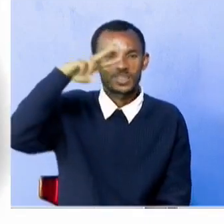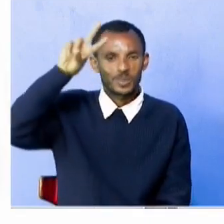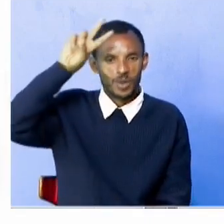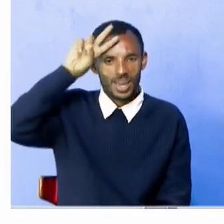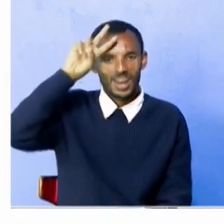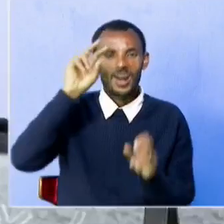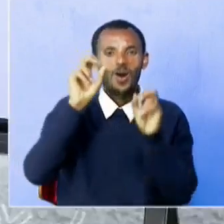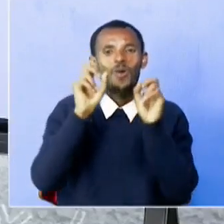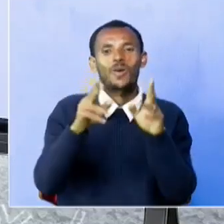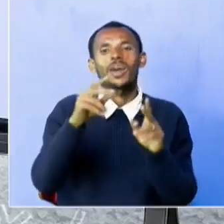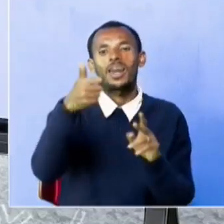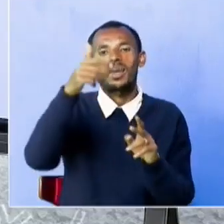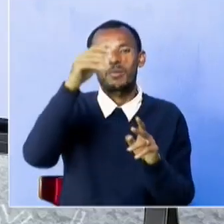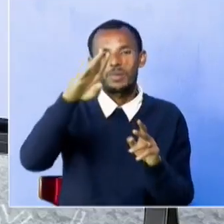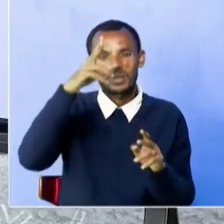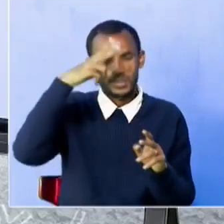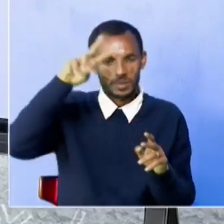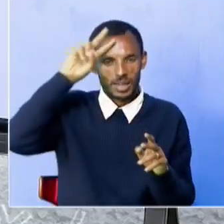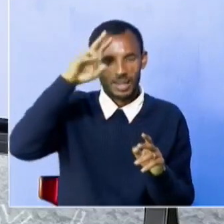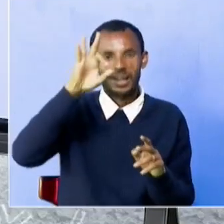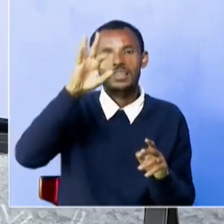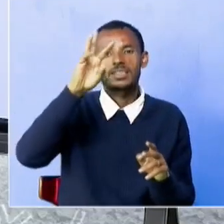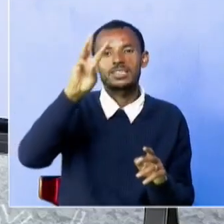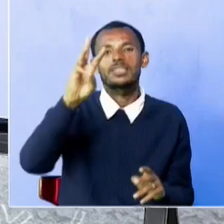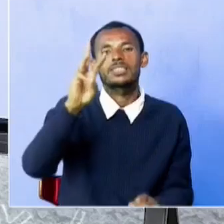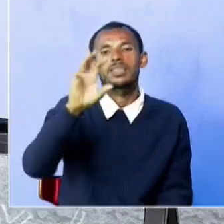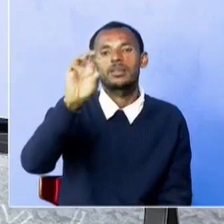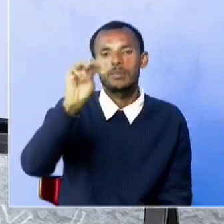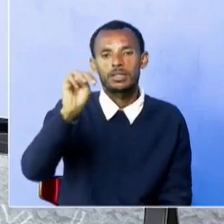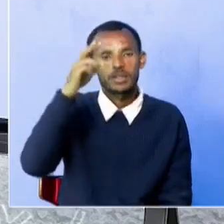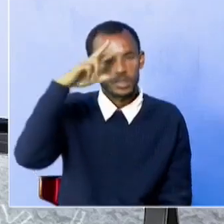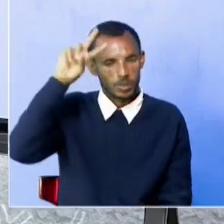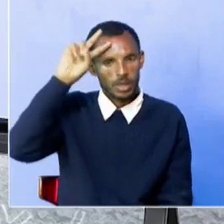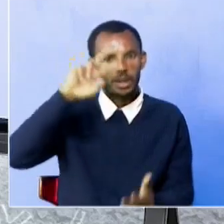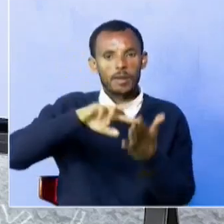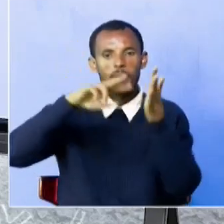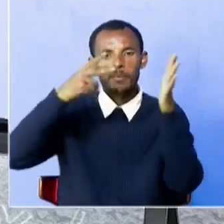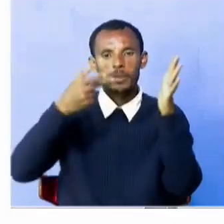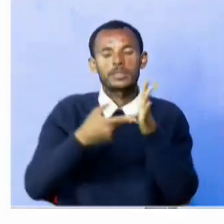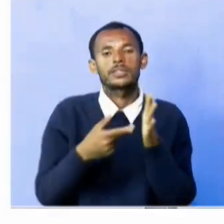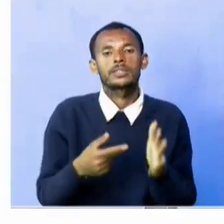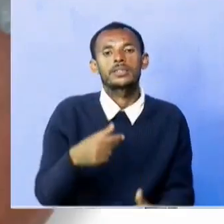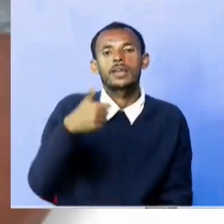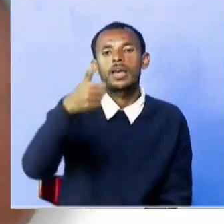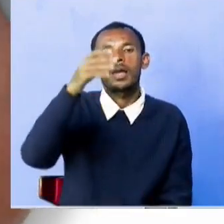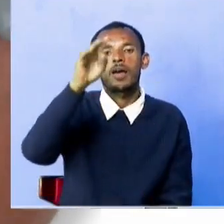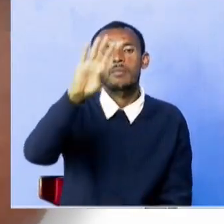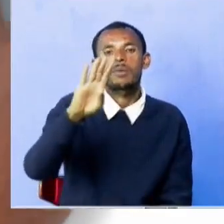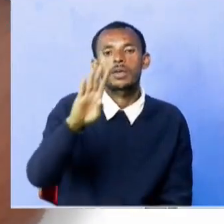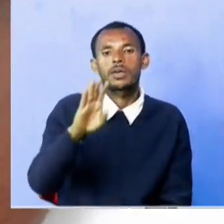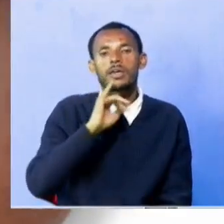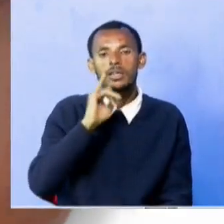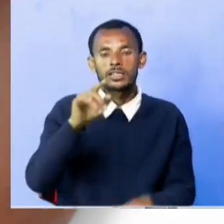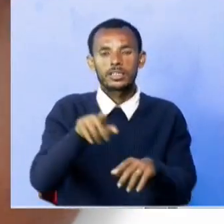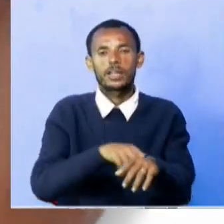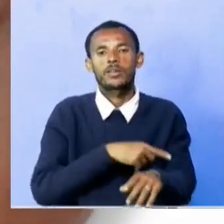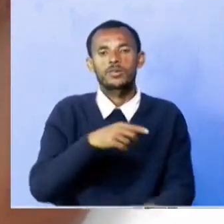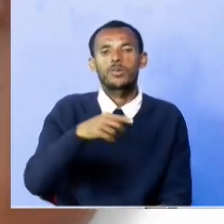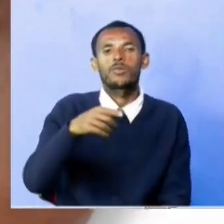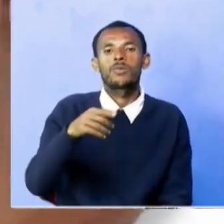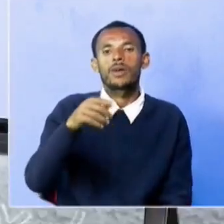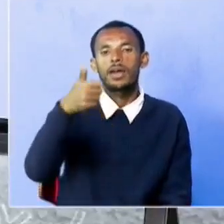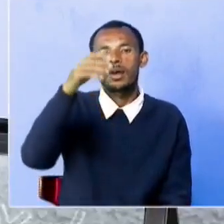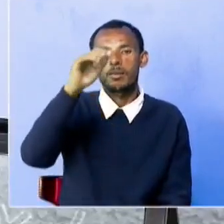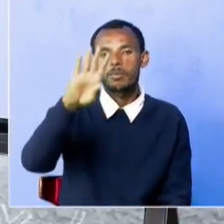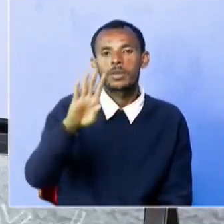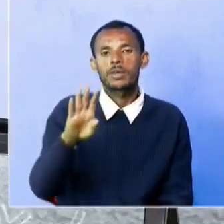Okay, AB square is 96 centimeter square, means AB is the length of AB by